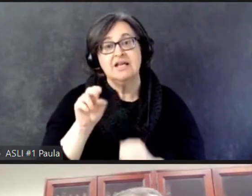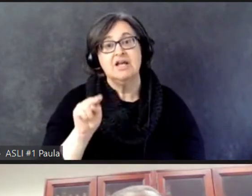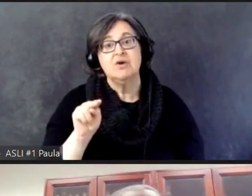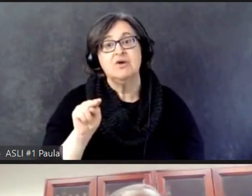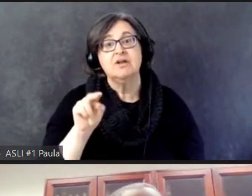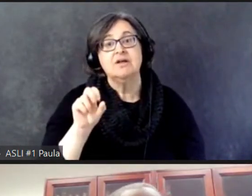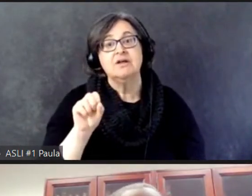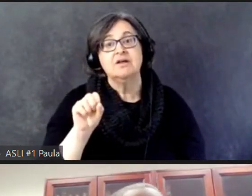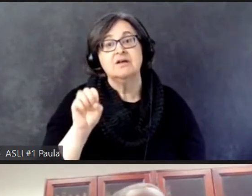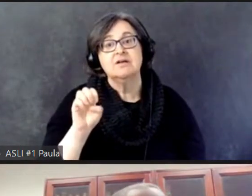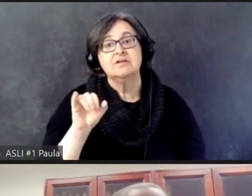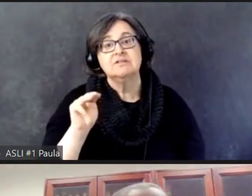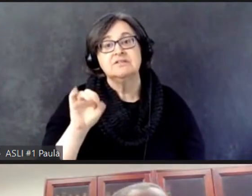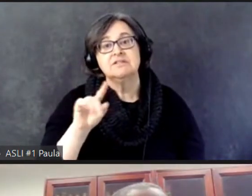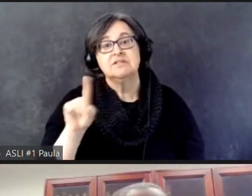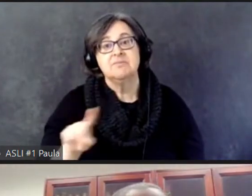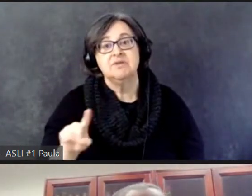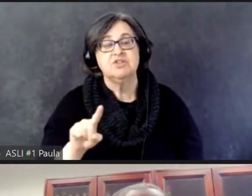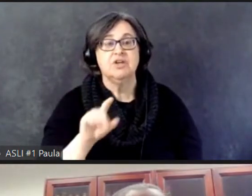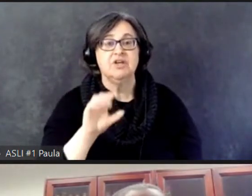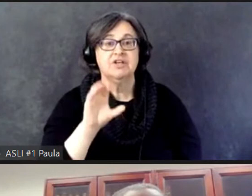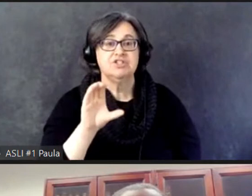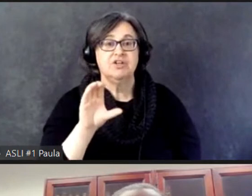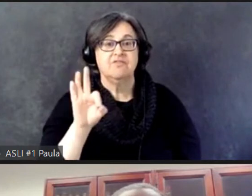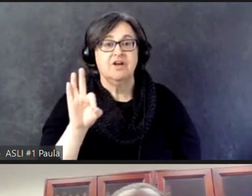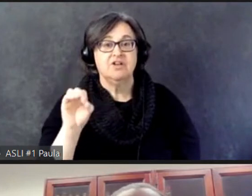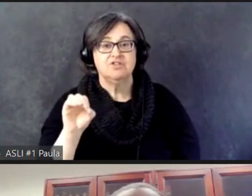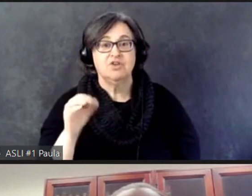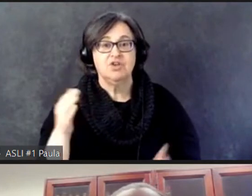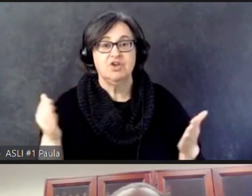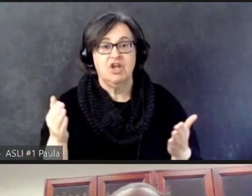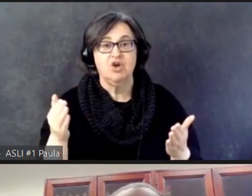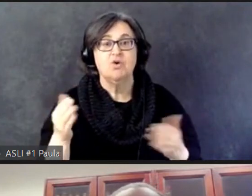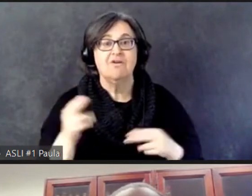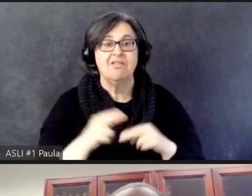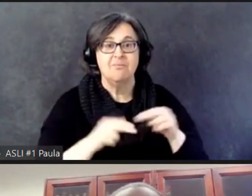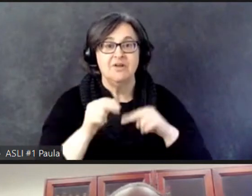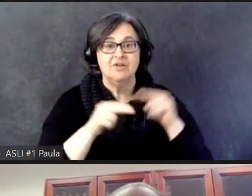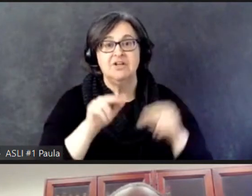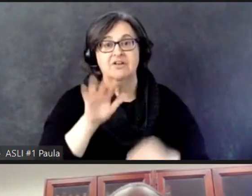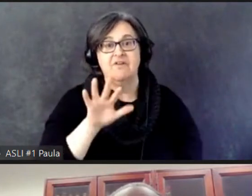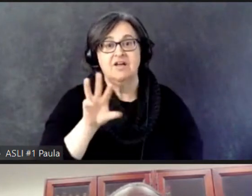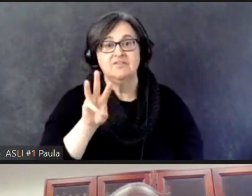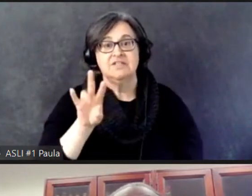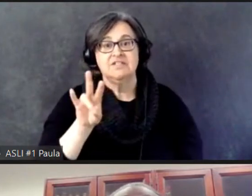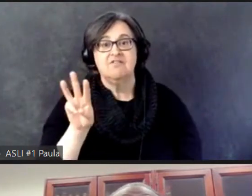Chief Financial Officer Jeremy Fine are actually in the building here at 567 West Lake Street.